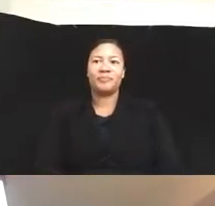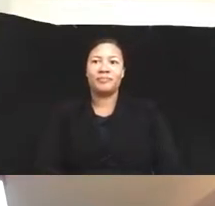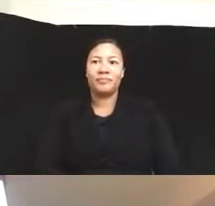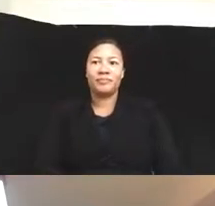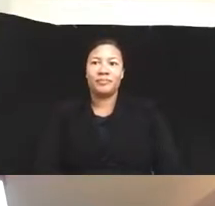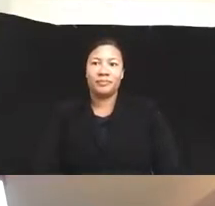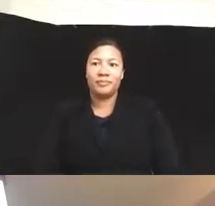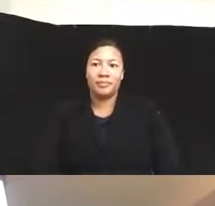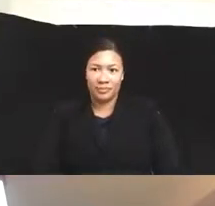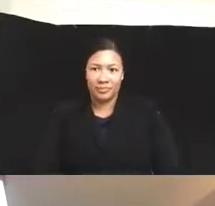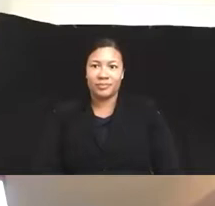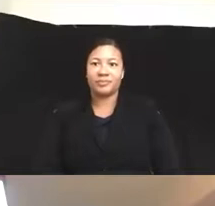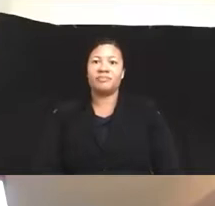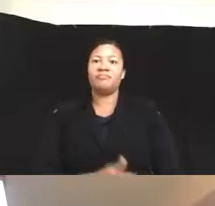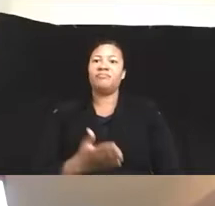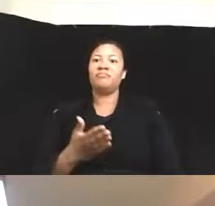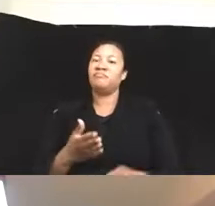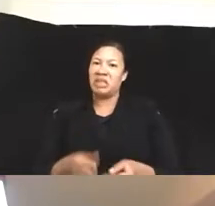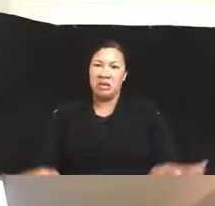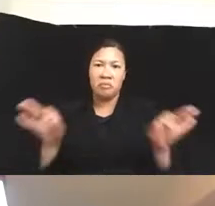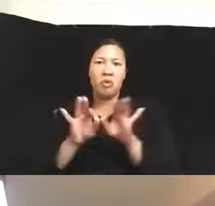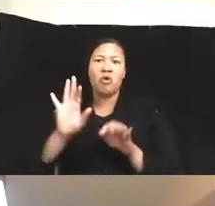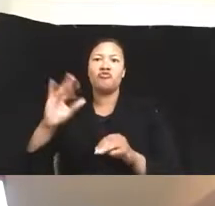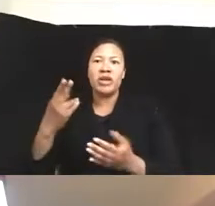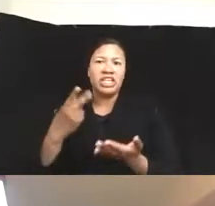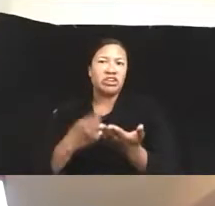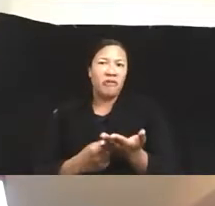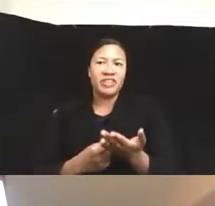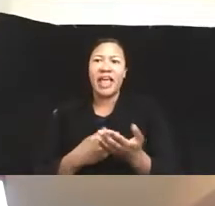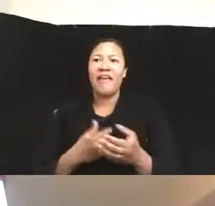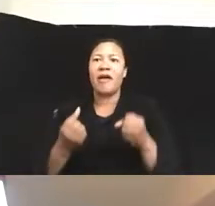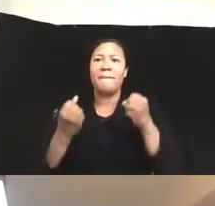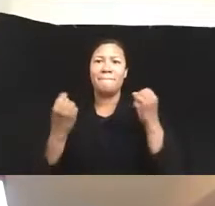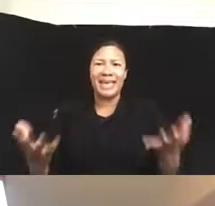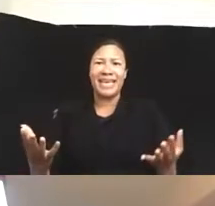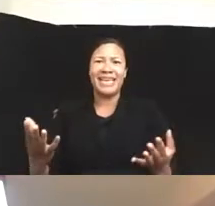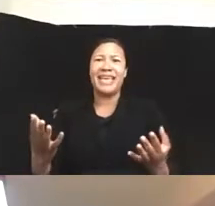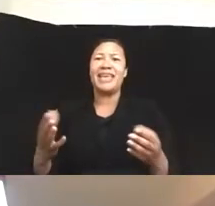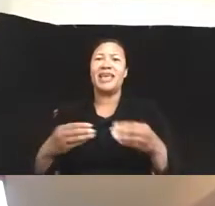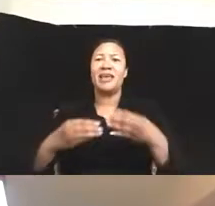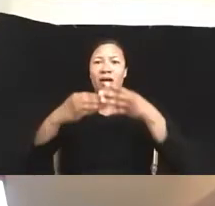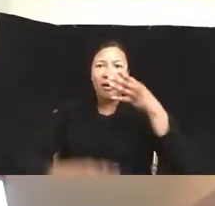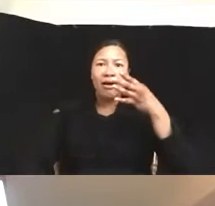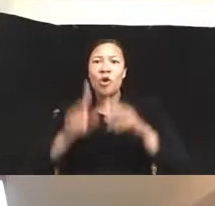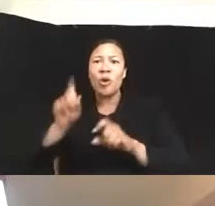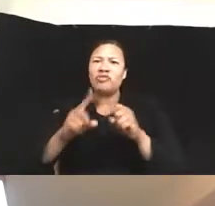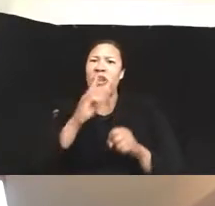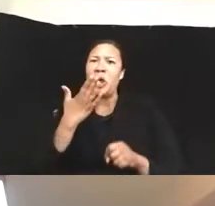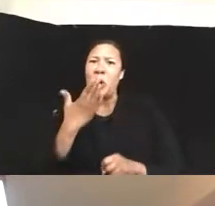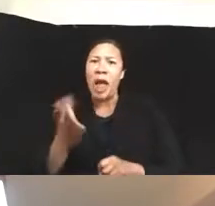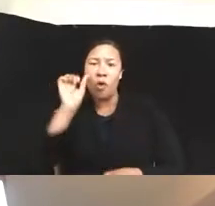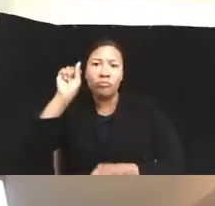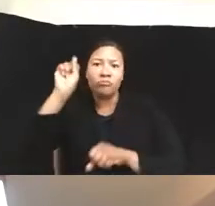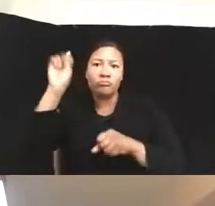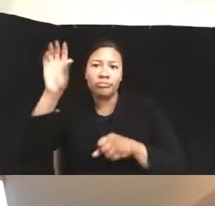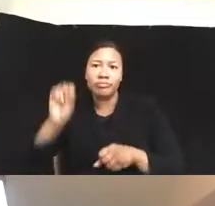Very rich conversation. Lots of questions. They're so good. I'm going to read a few and then give